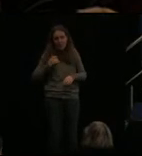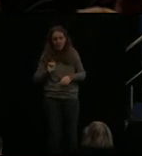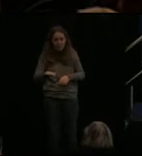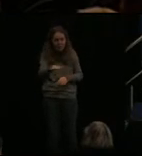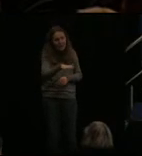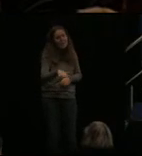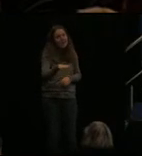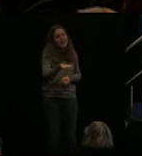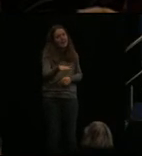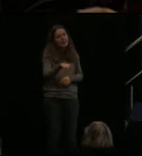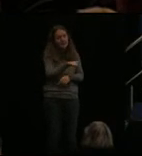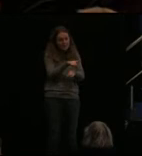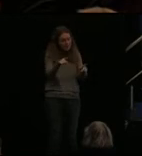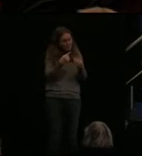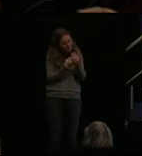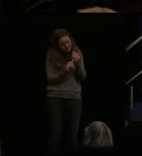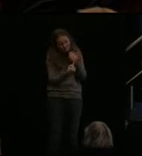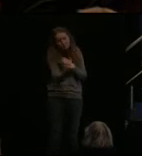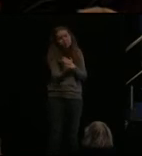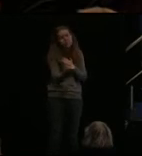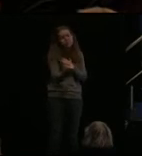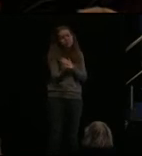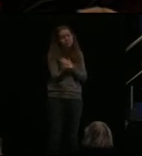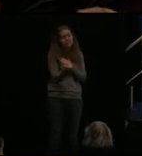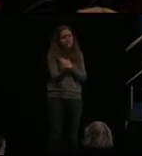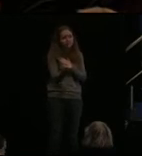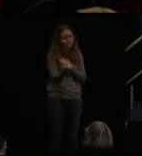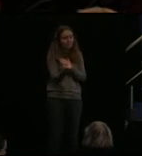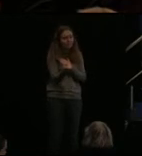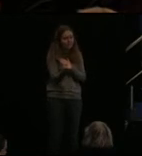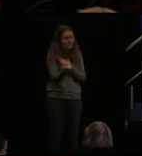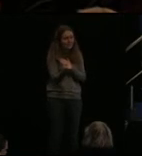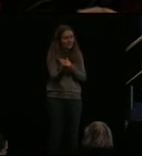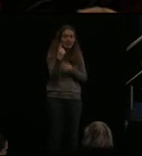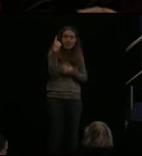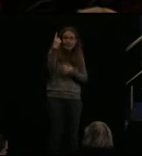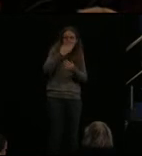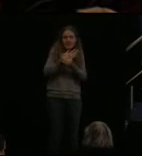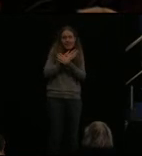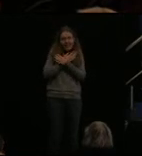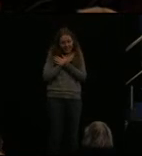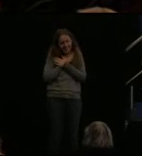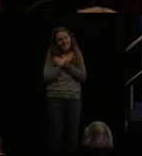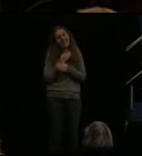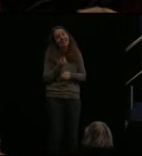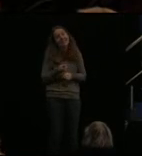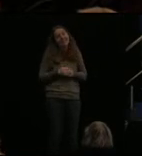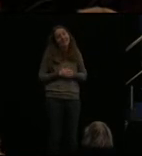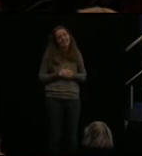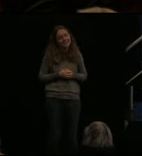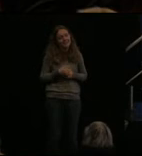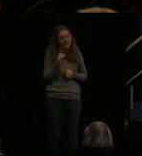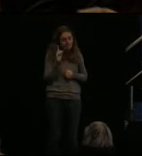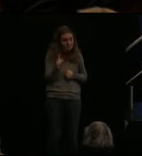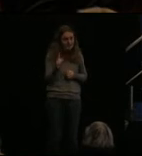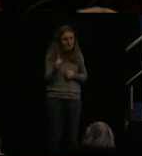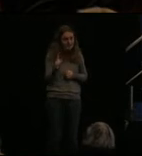family. You are utterly unique. And God loves that. But